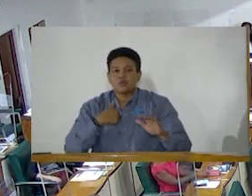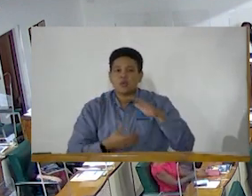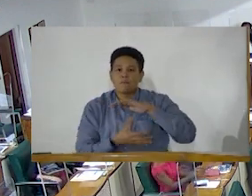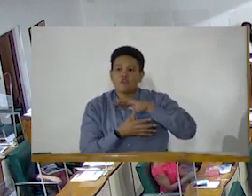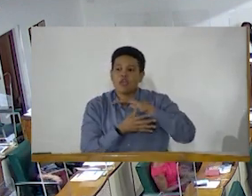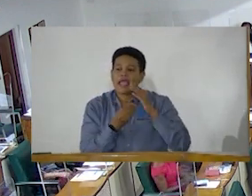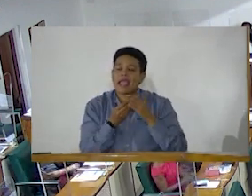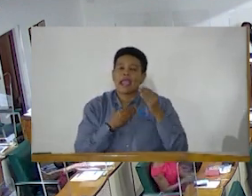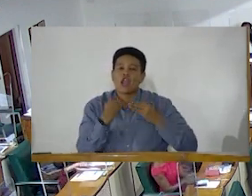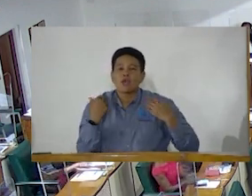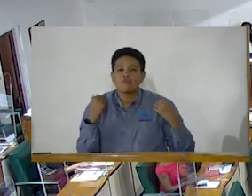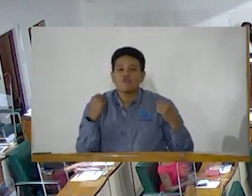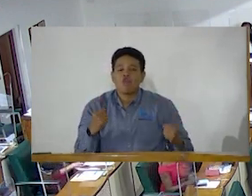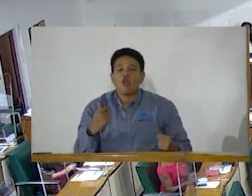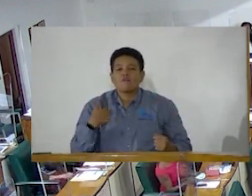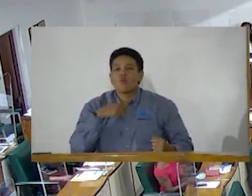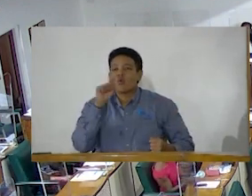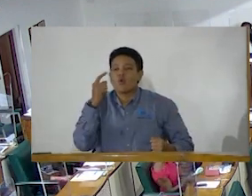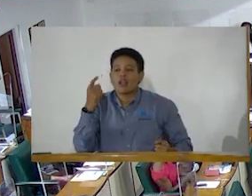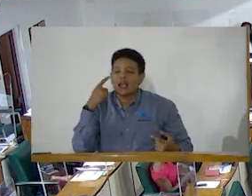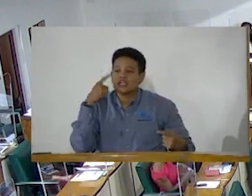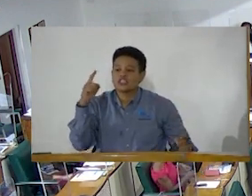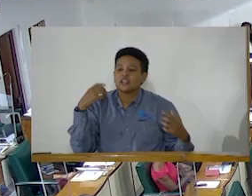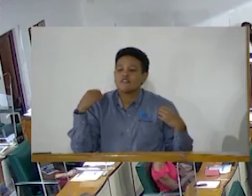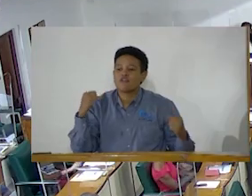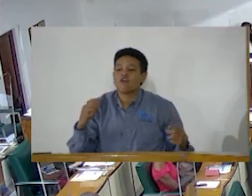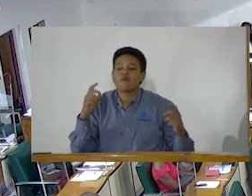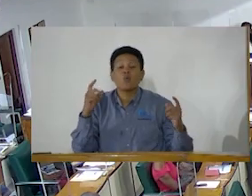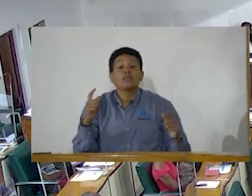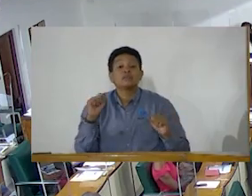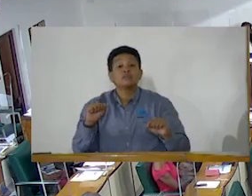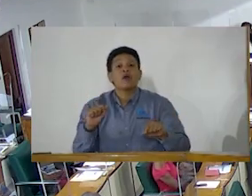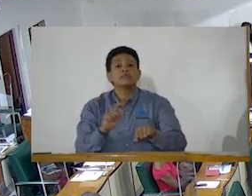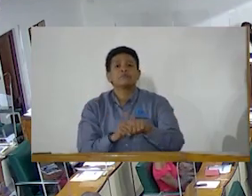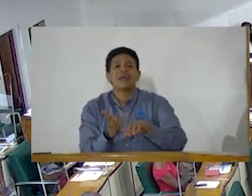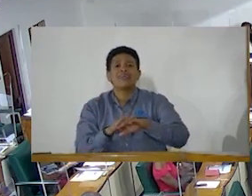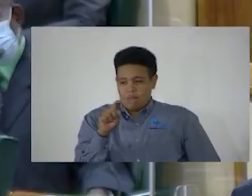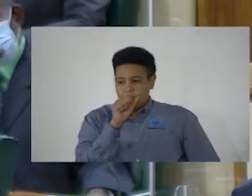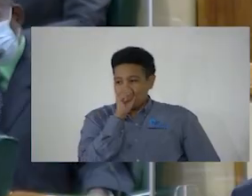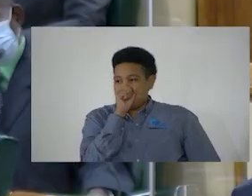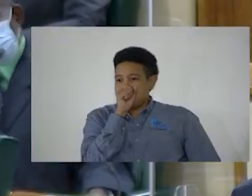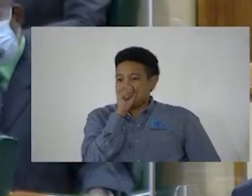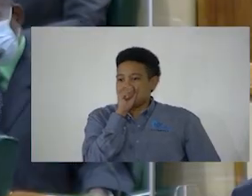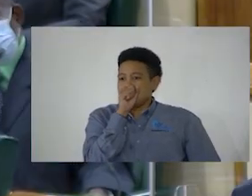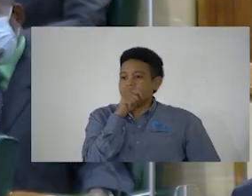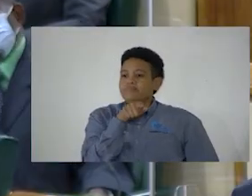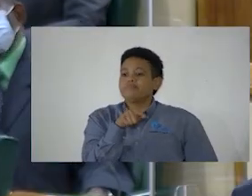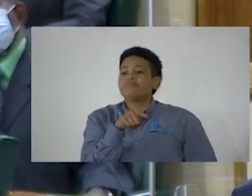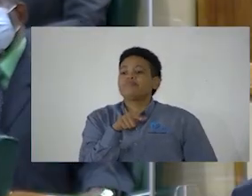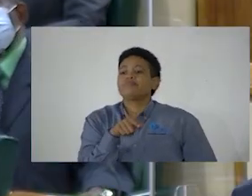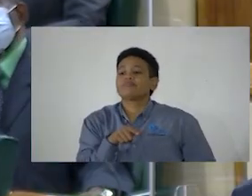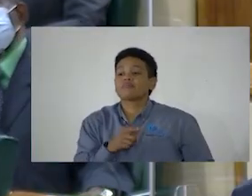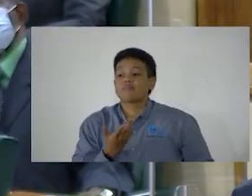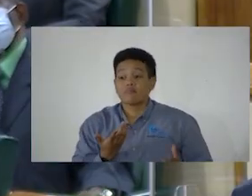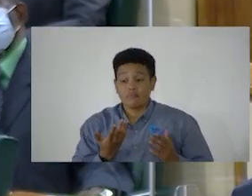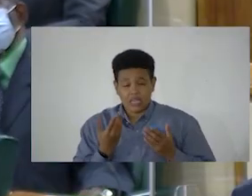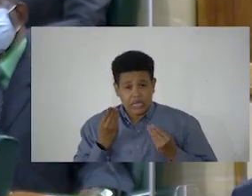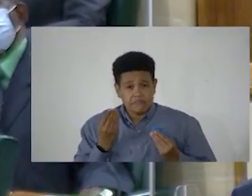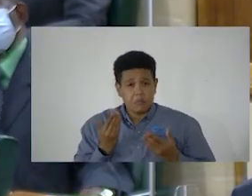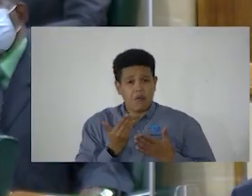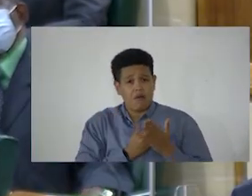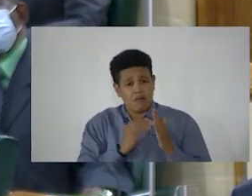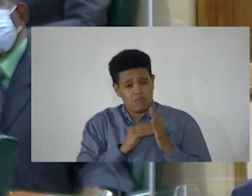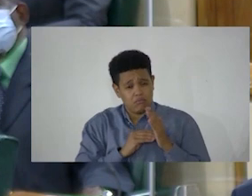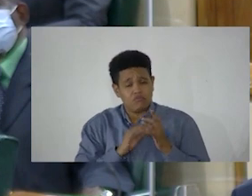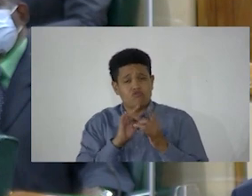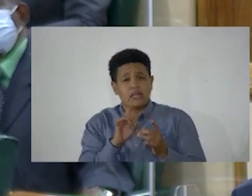December 2022, with a general census report to be available by December 2023. A count will be made and data collected in respect